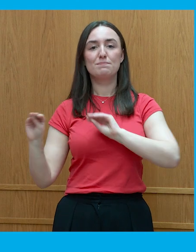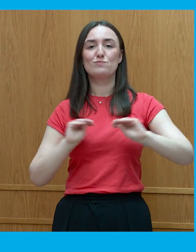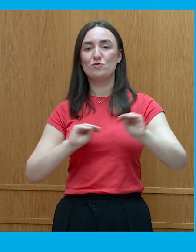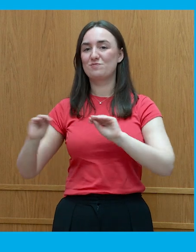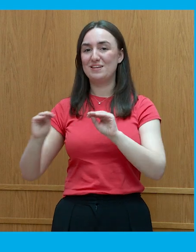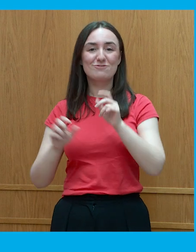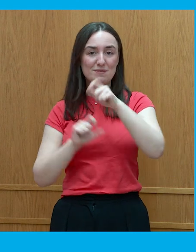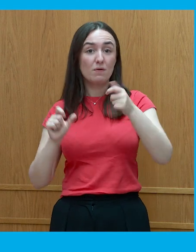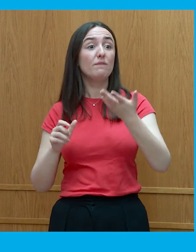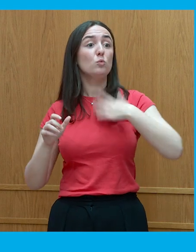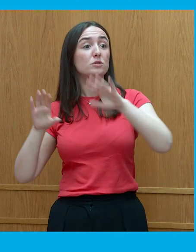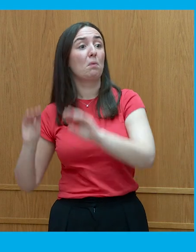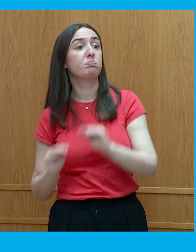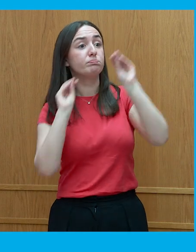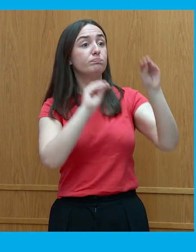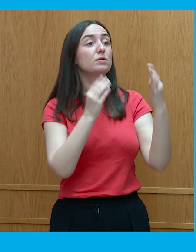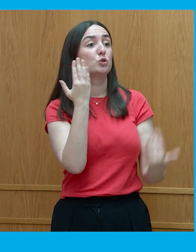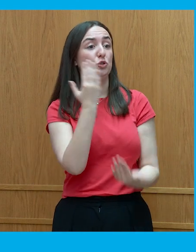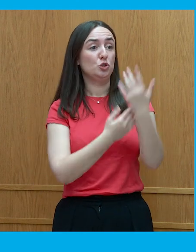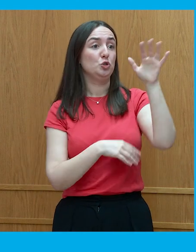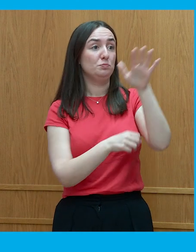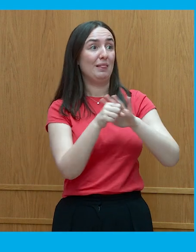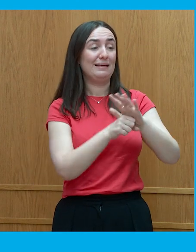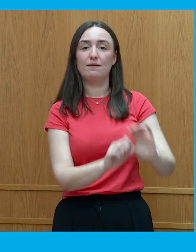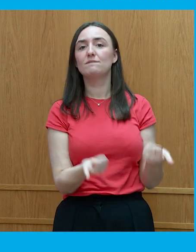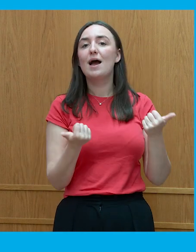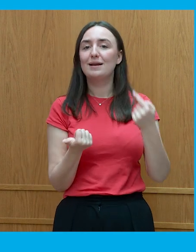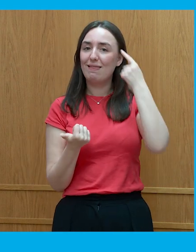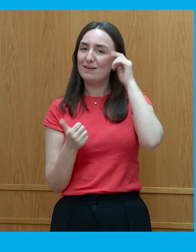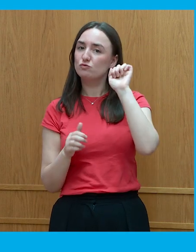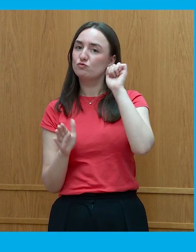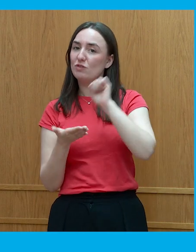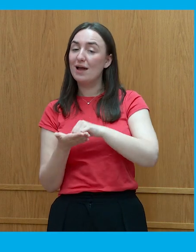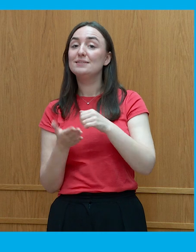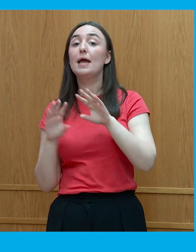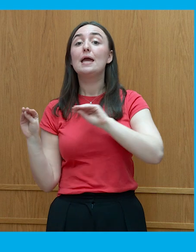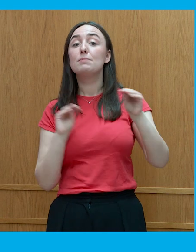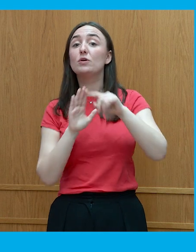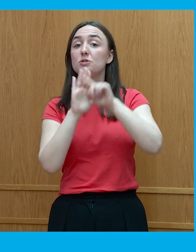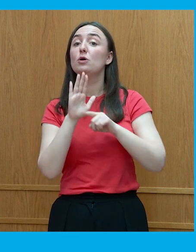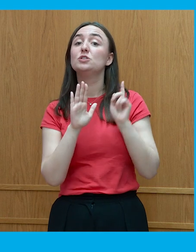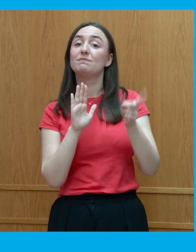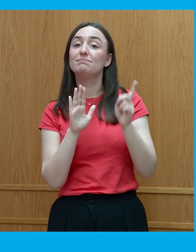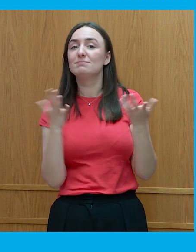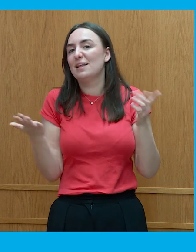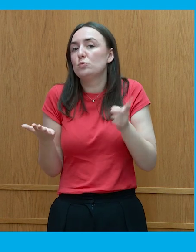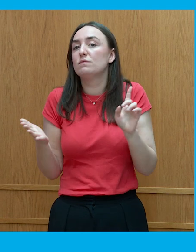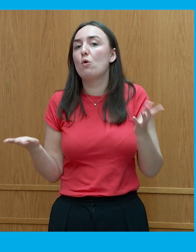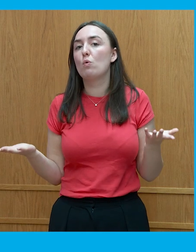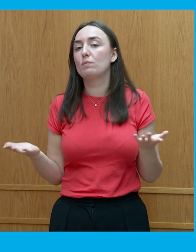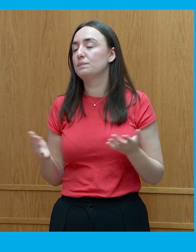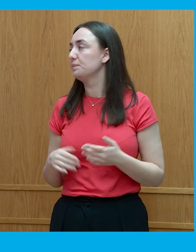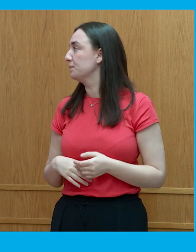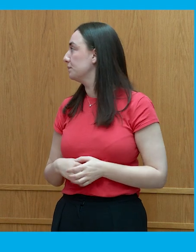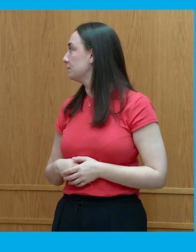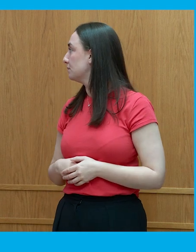want to live in a different society, then that's great. That's why we have immigration policies. One last point very, very quickly for you is the next